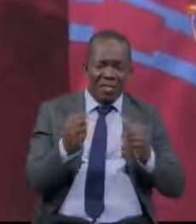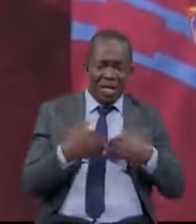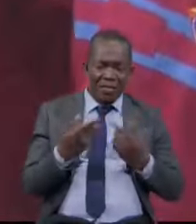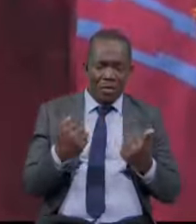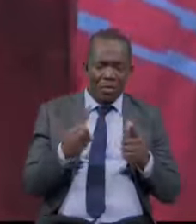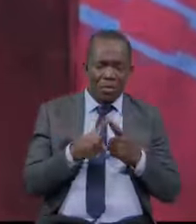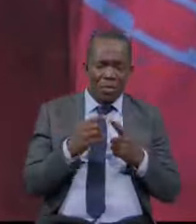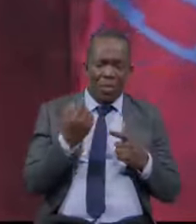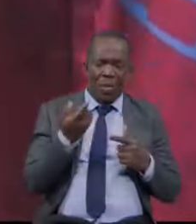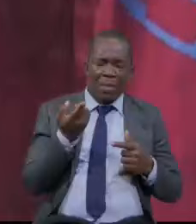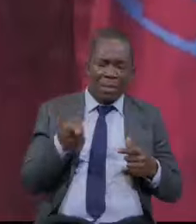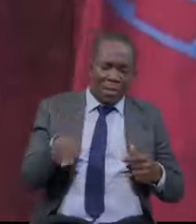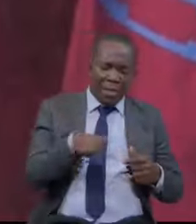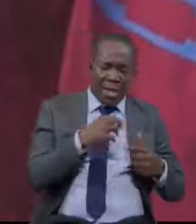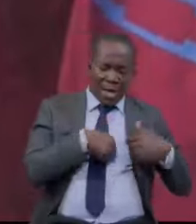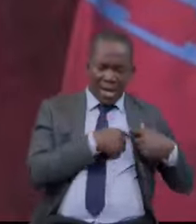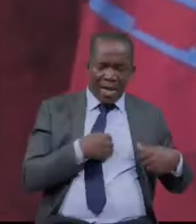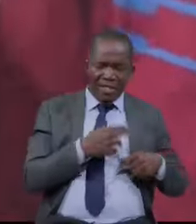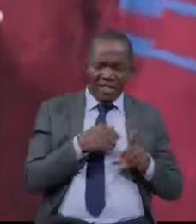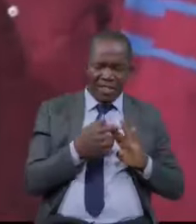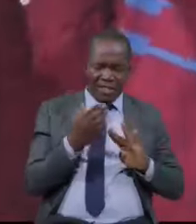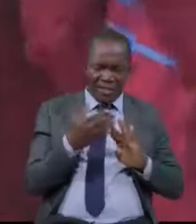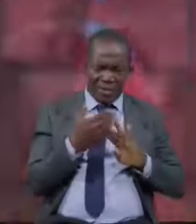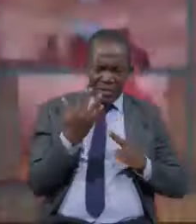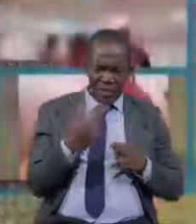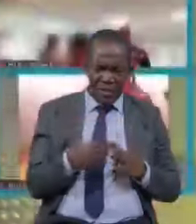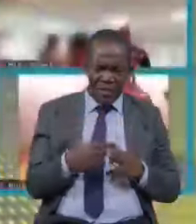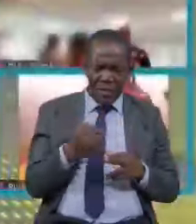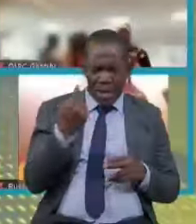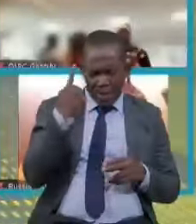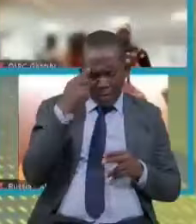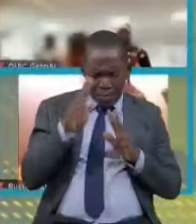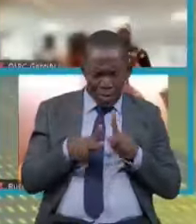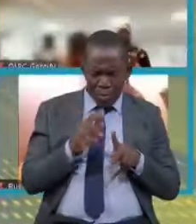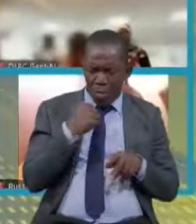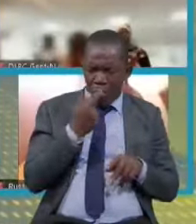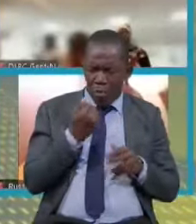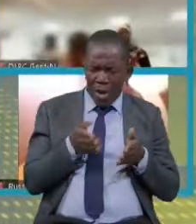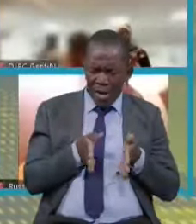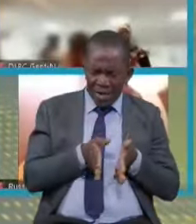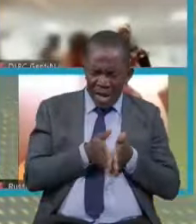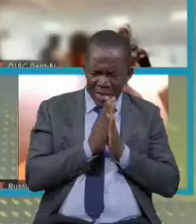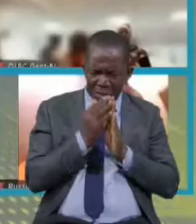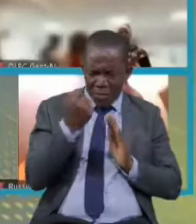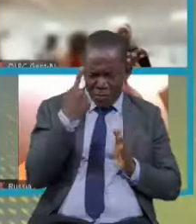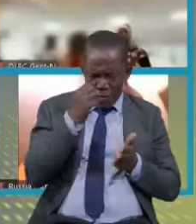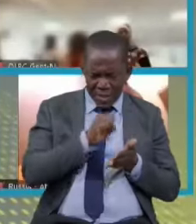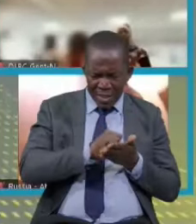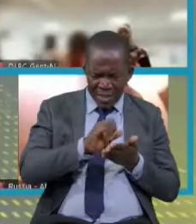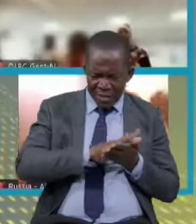who have asked you for sanctification, purity of heart, holiness of